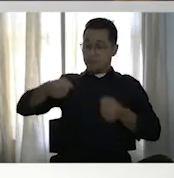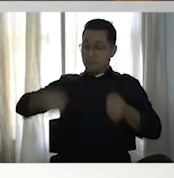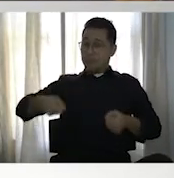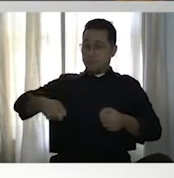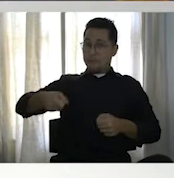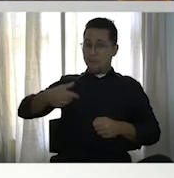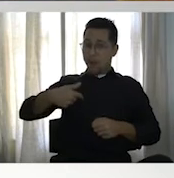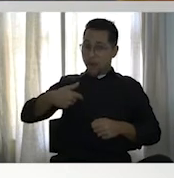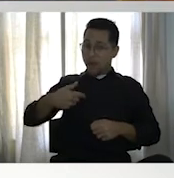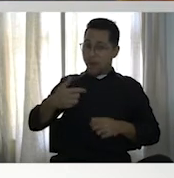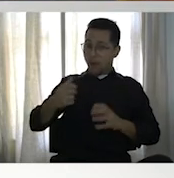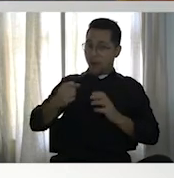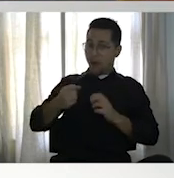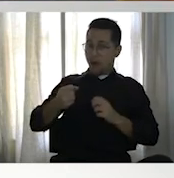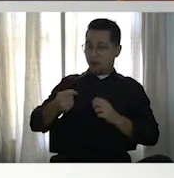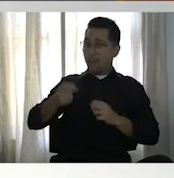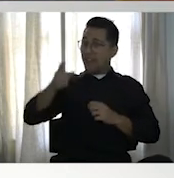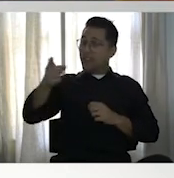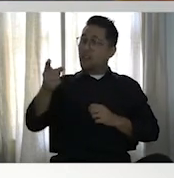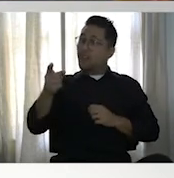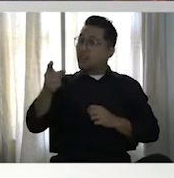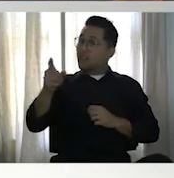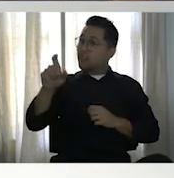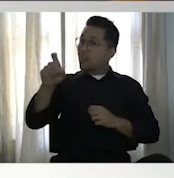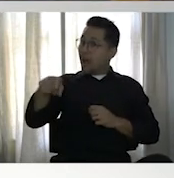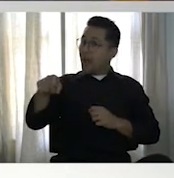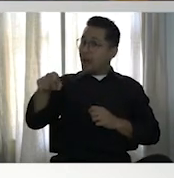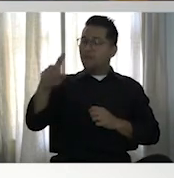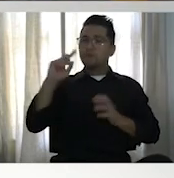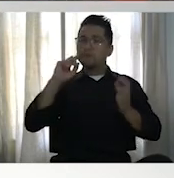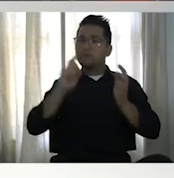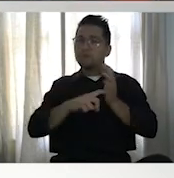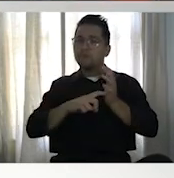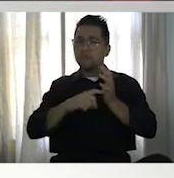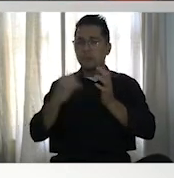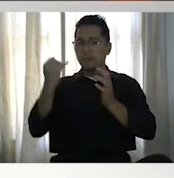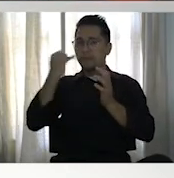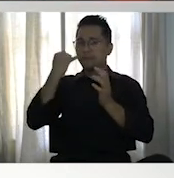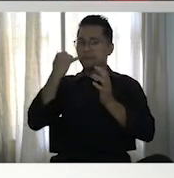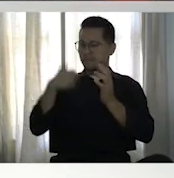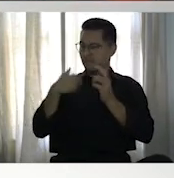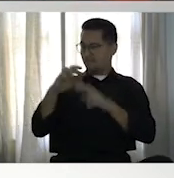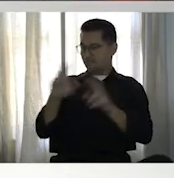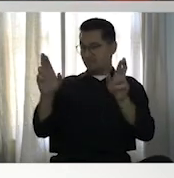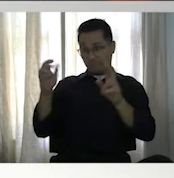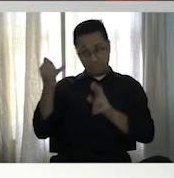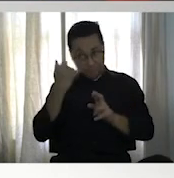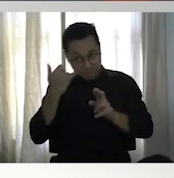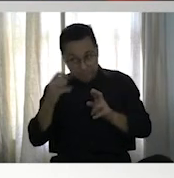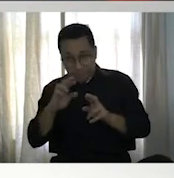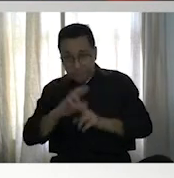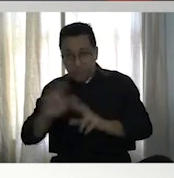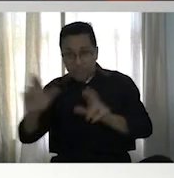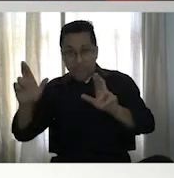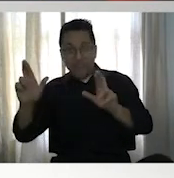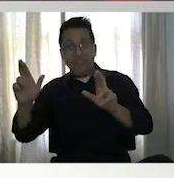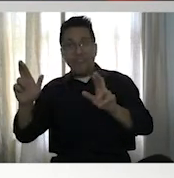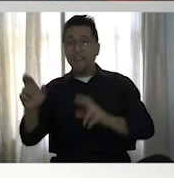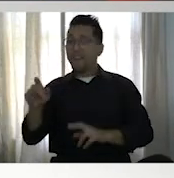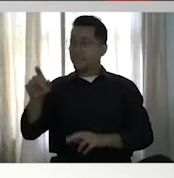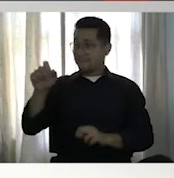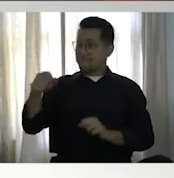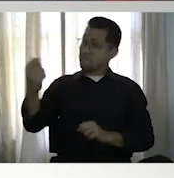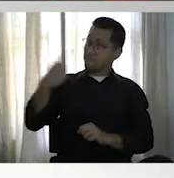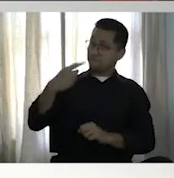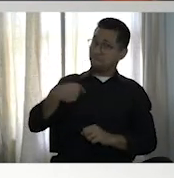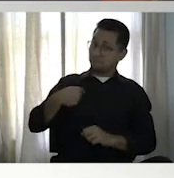bag, and I want you to notice if I'm ready. If I'm ready, you can ask